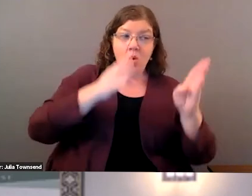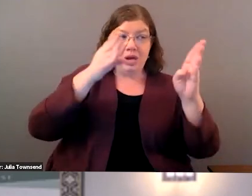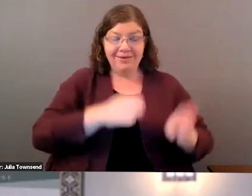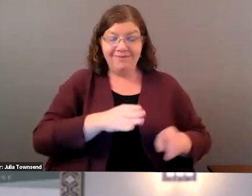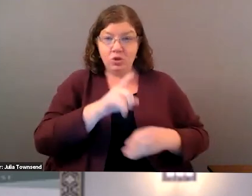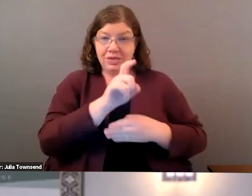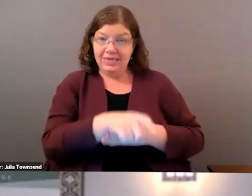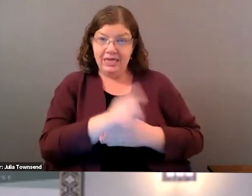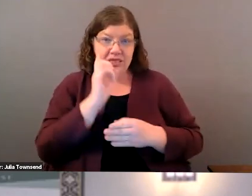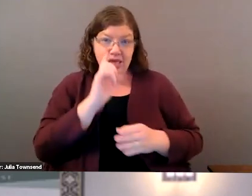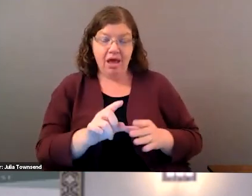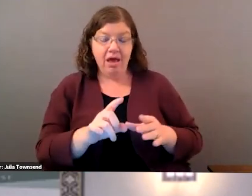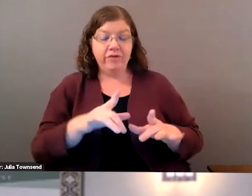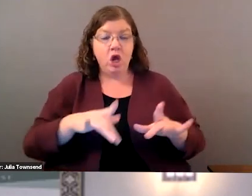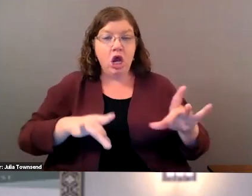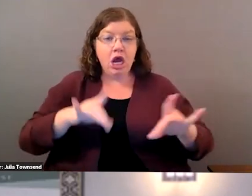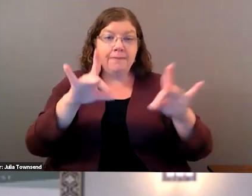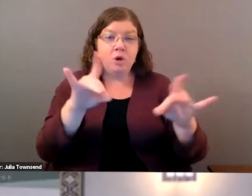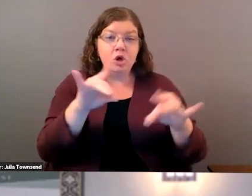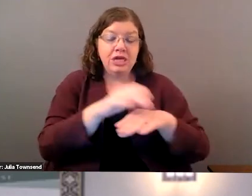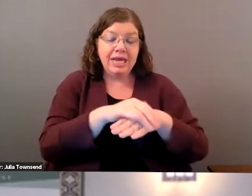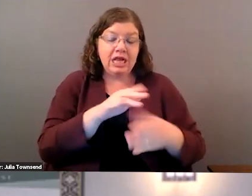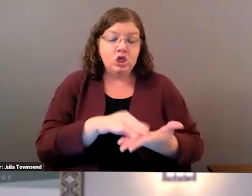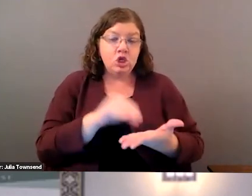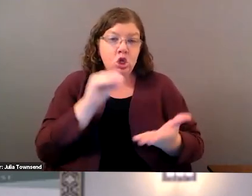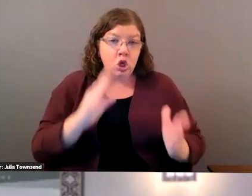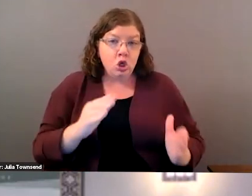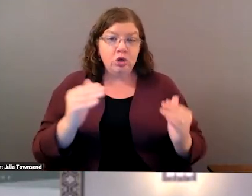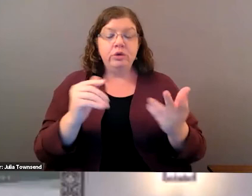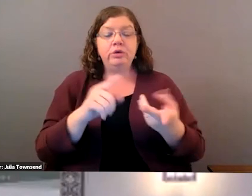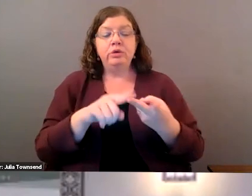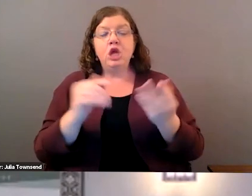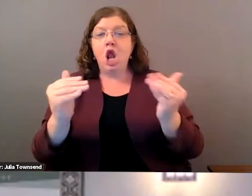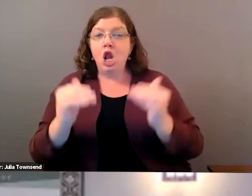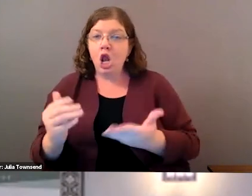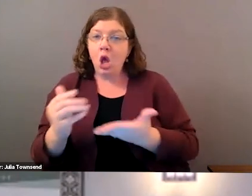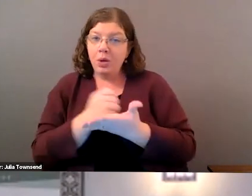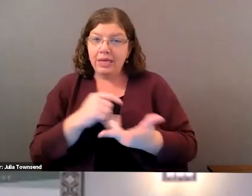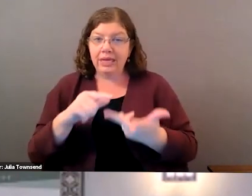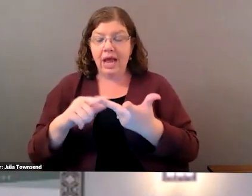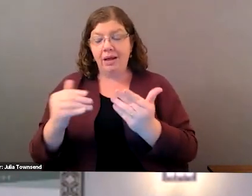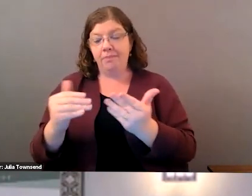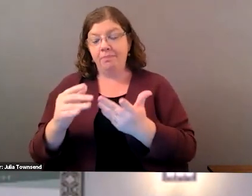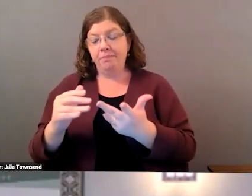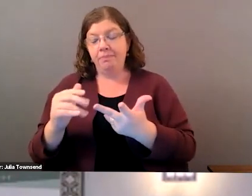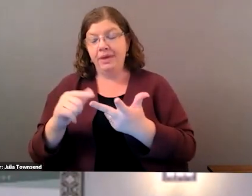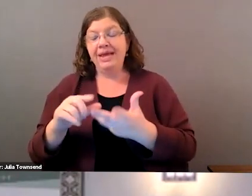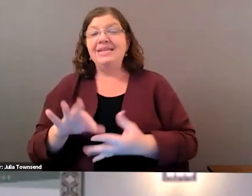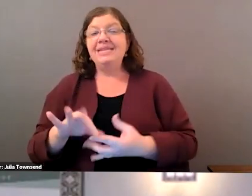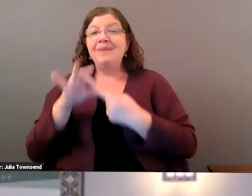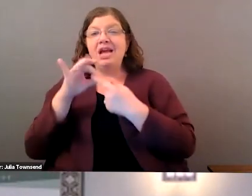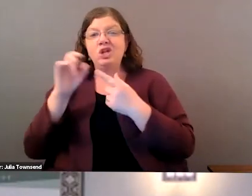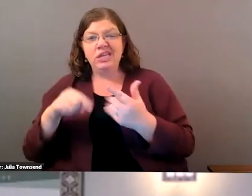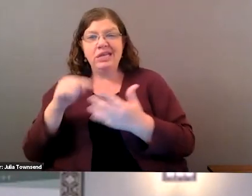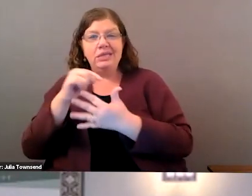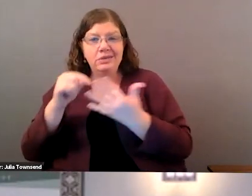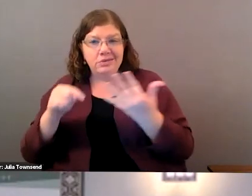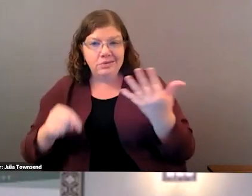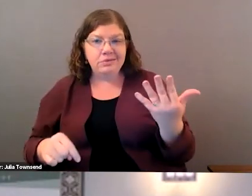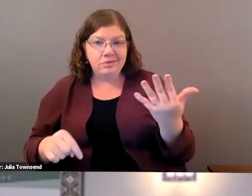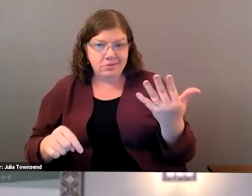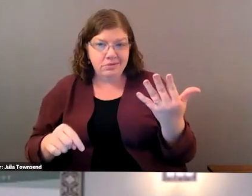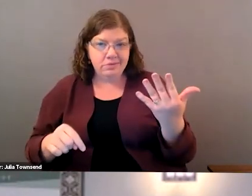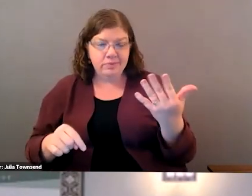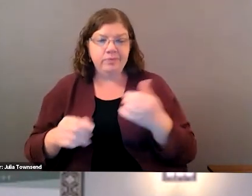of emergent learners, low income, special needs children, foster and homeless children, and their